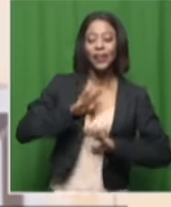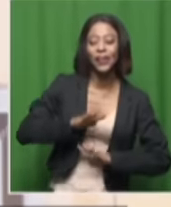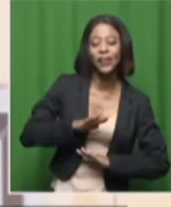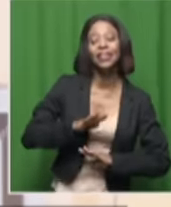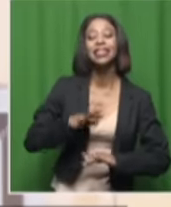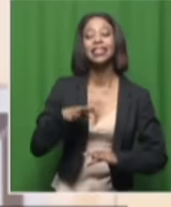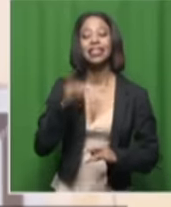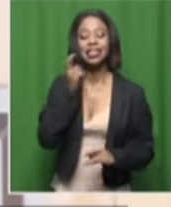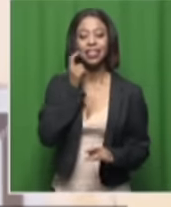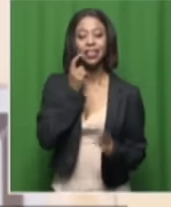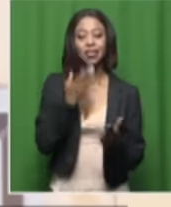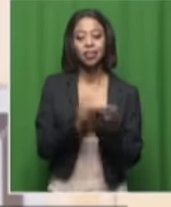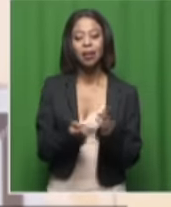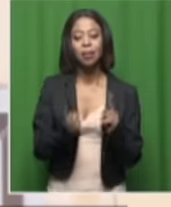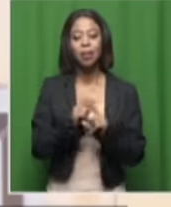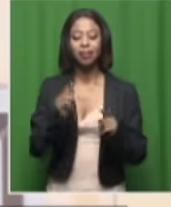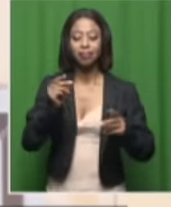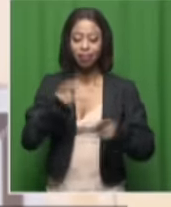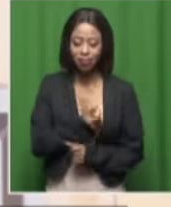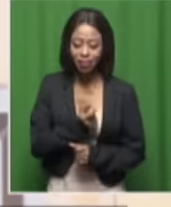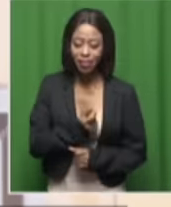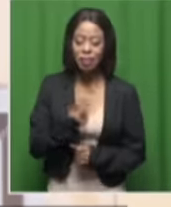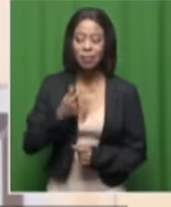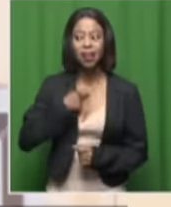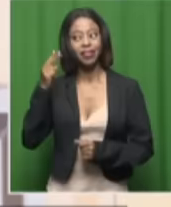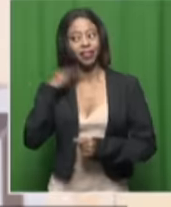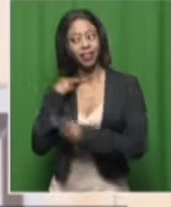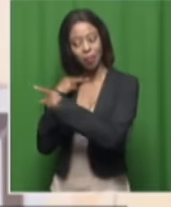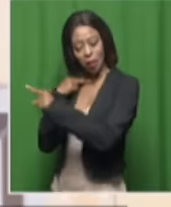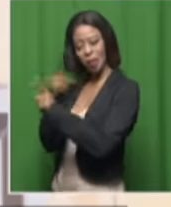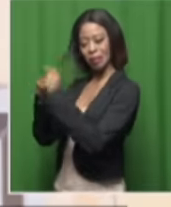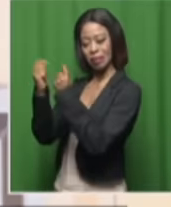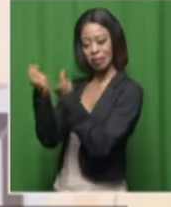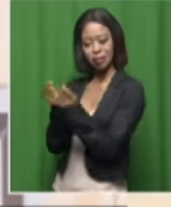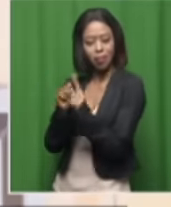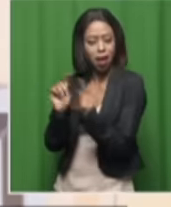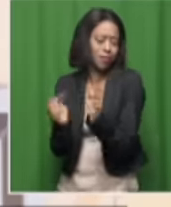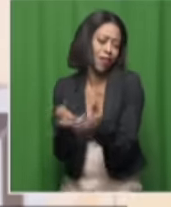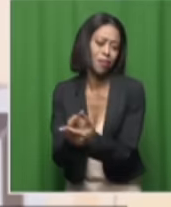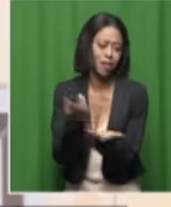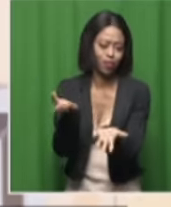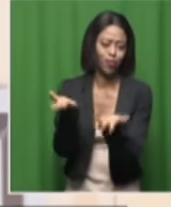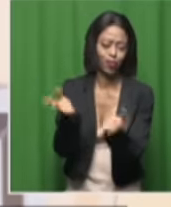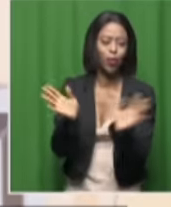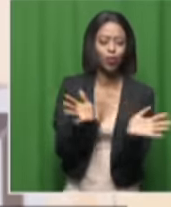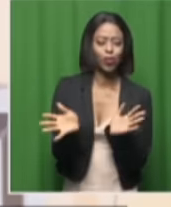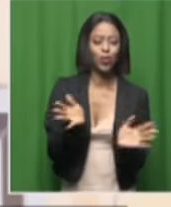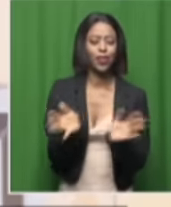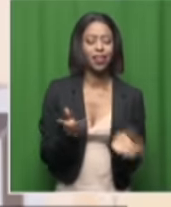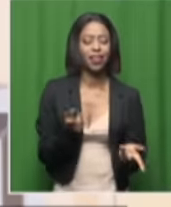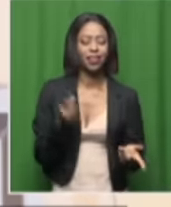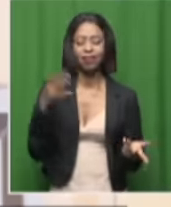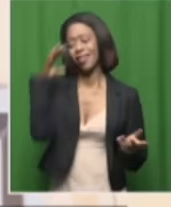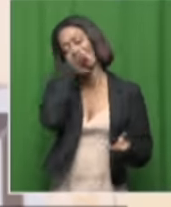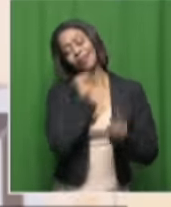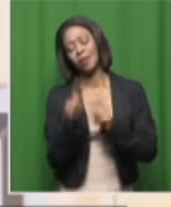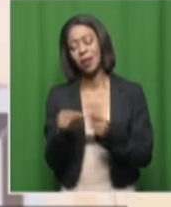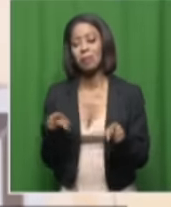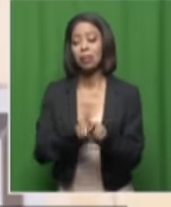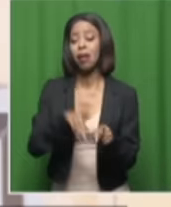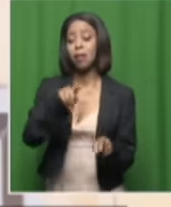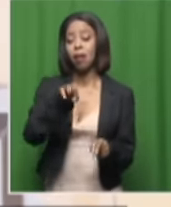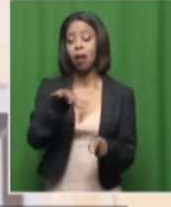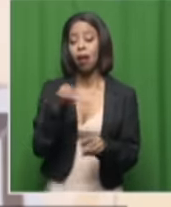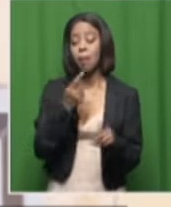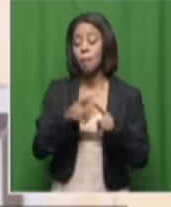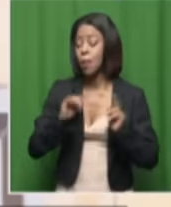down. Unfortunately, I was the one to disappoint the guys, but it happens and it's part of football. And Karim did the job for us